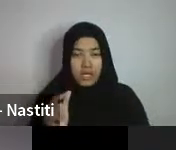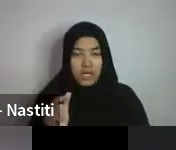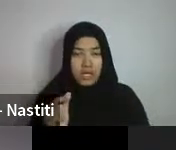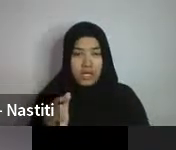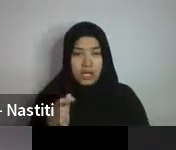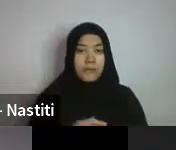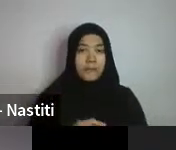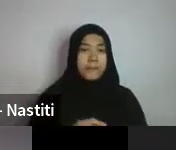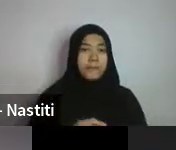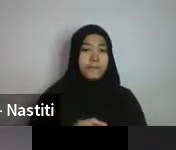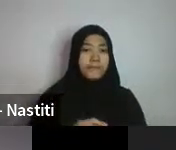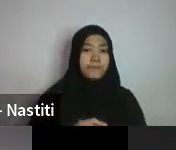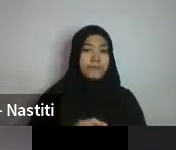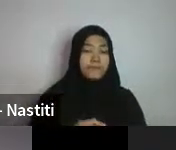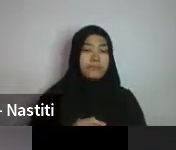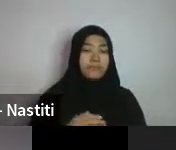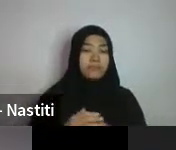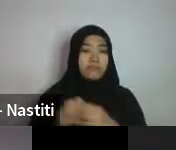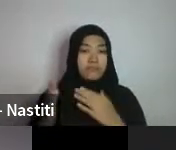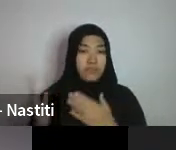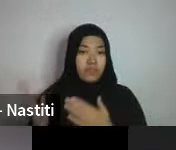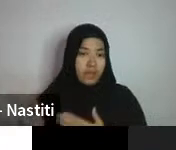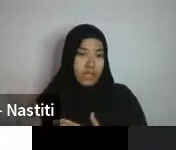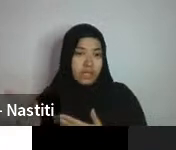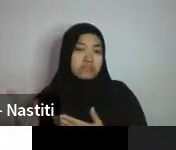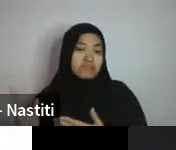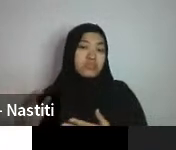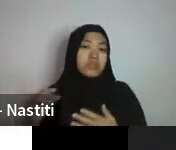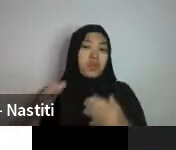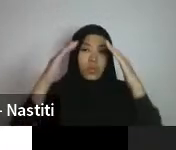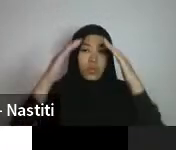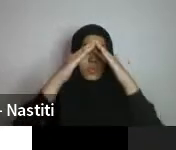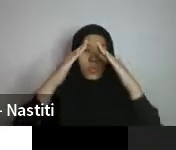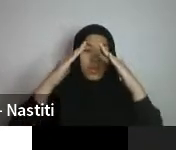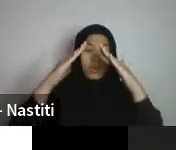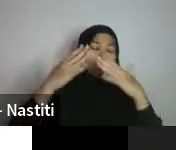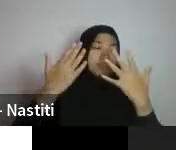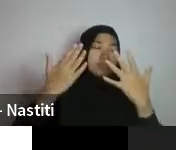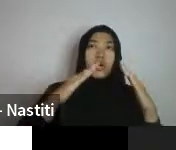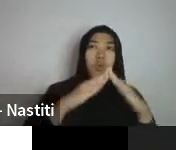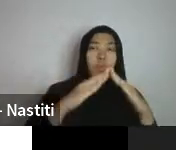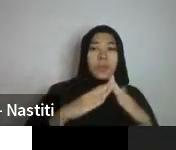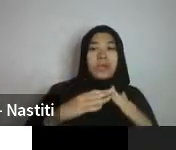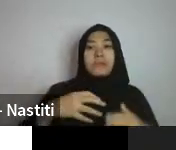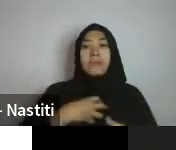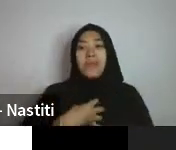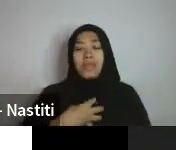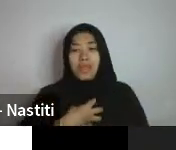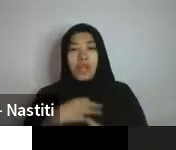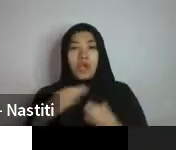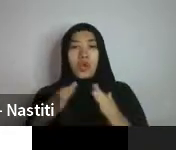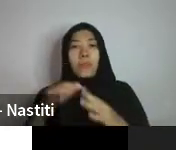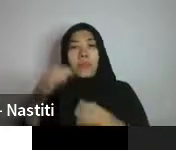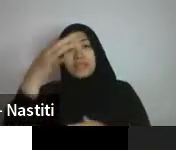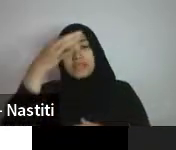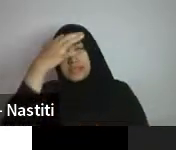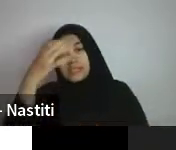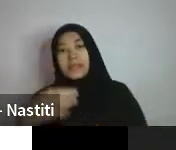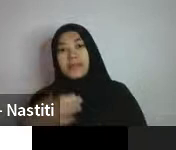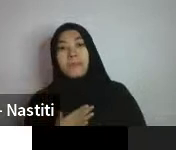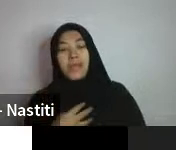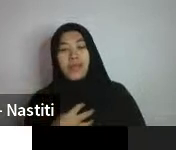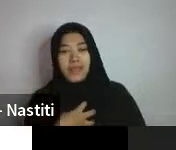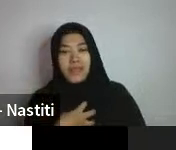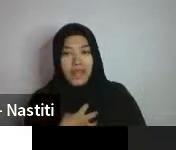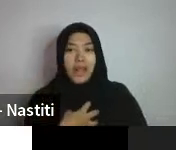private mental hospital, Dharma Wangsa. His vision was one mental hospital in every province.